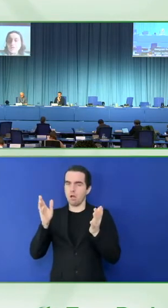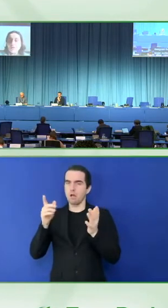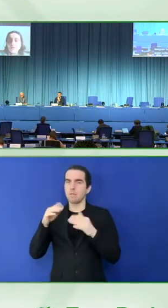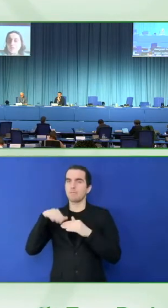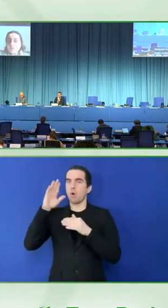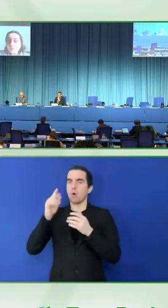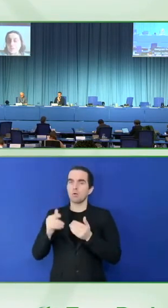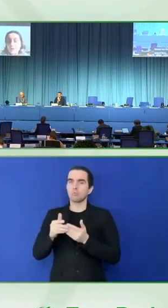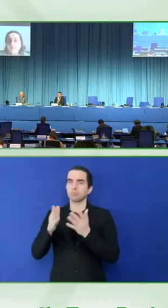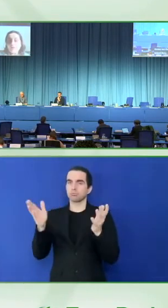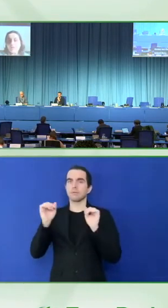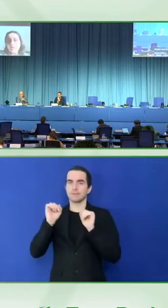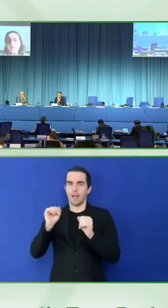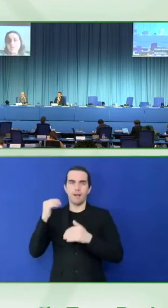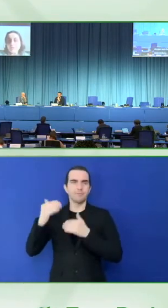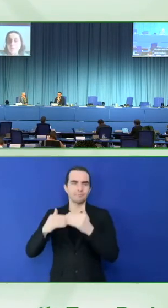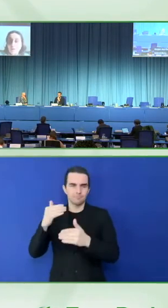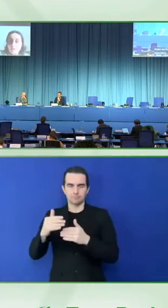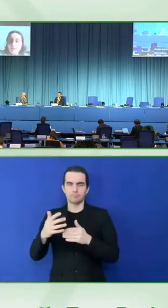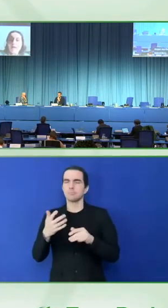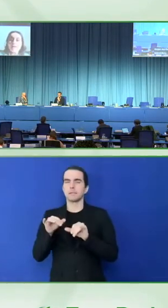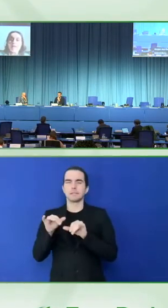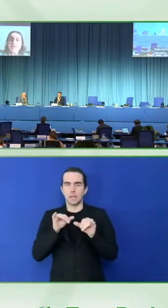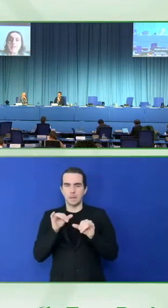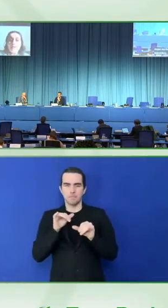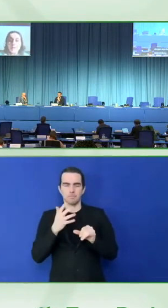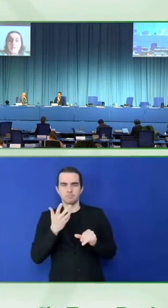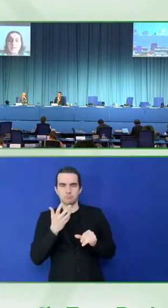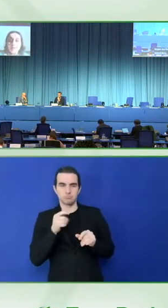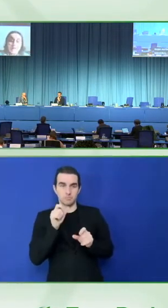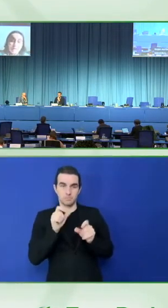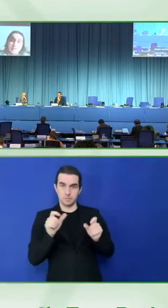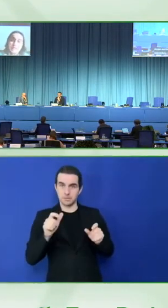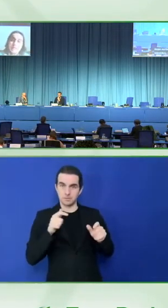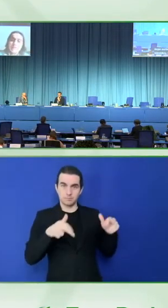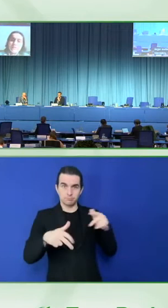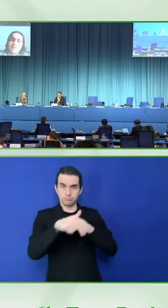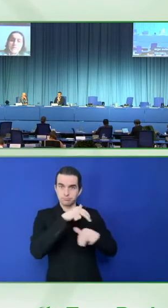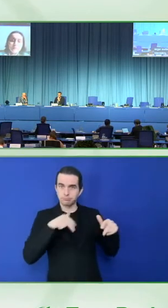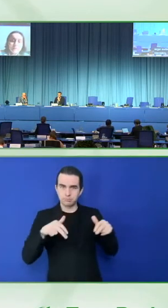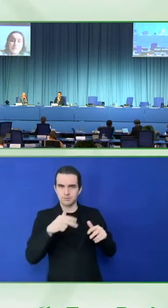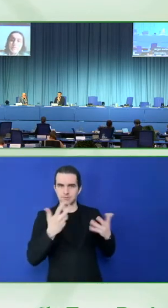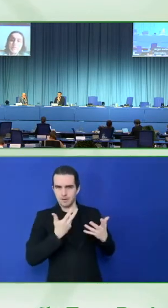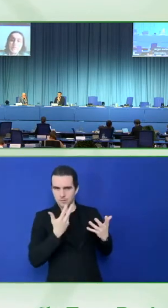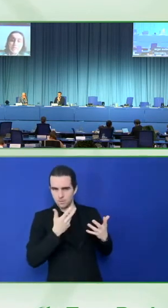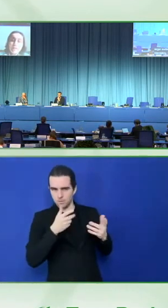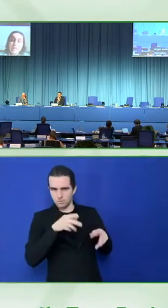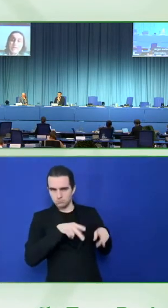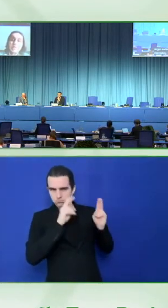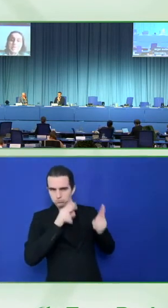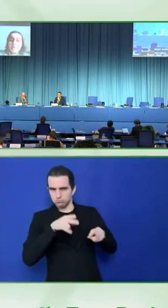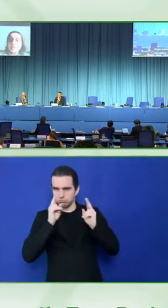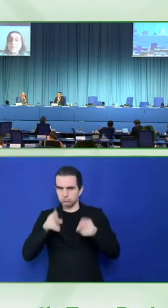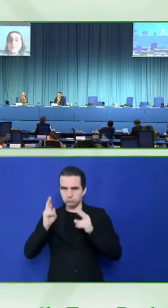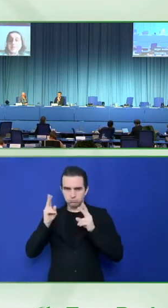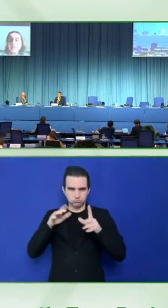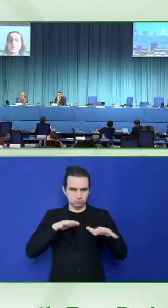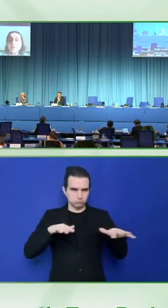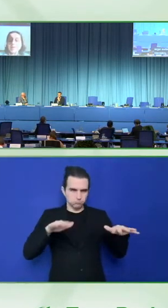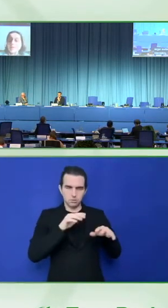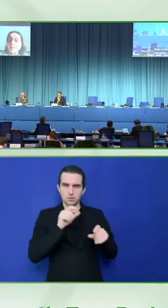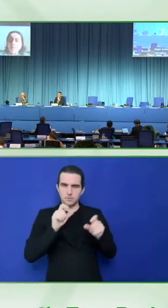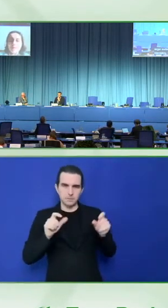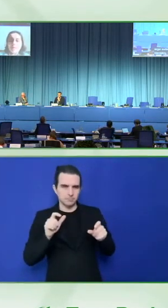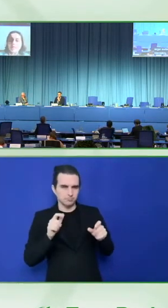in, you know, from its very traditional view of you have a car and we have public transport, to people thinking about shared, people thinking